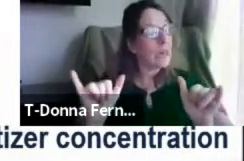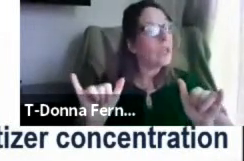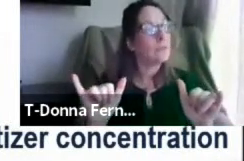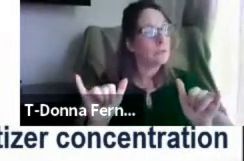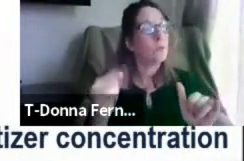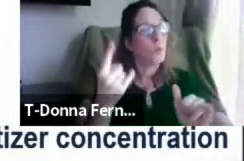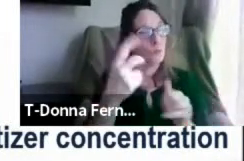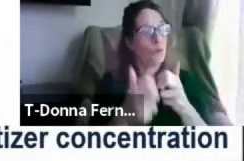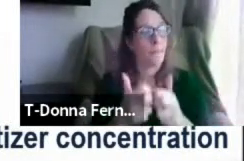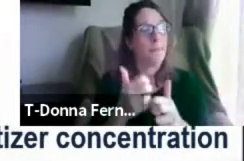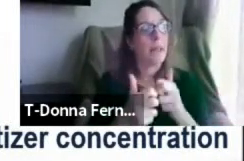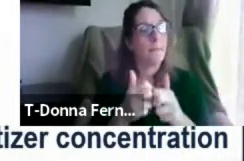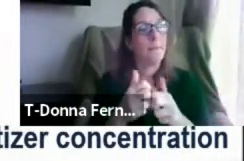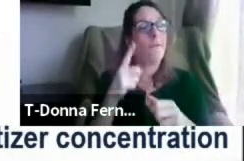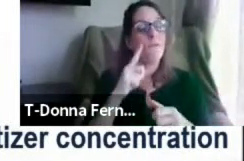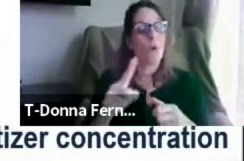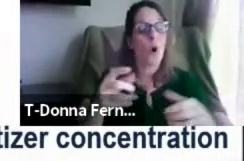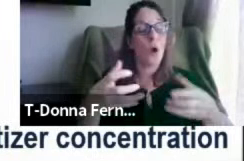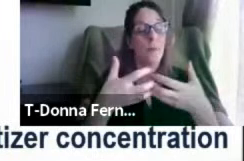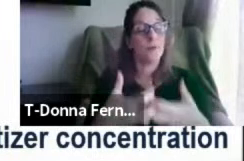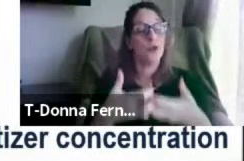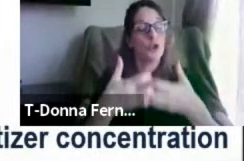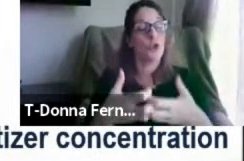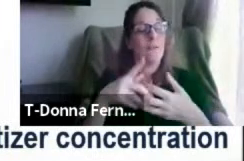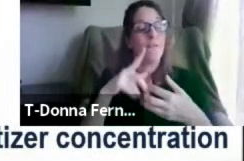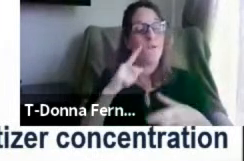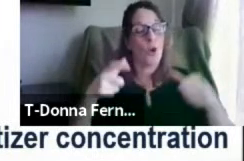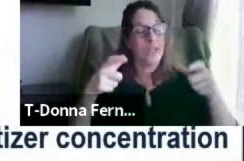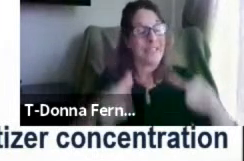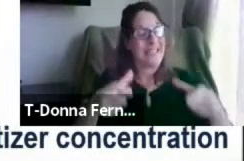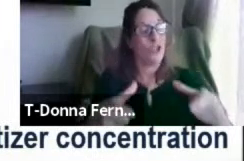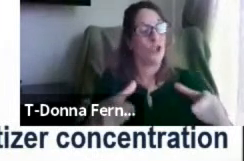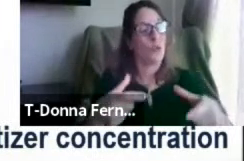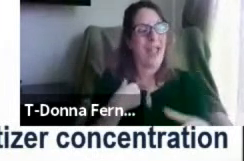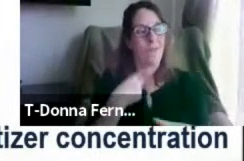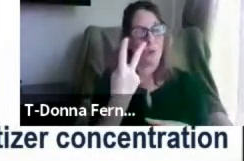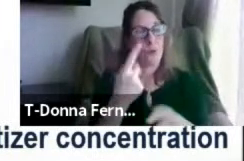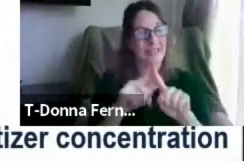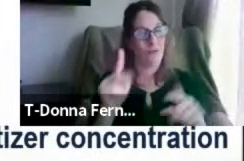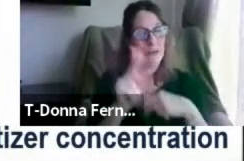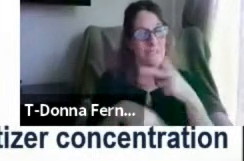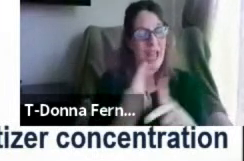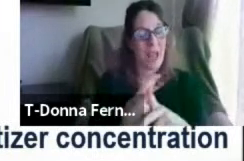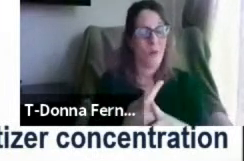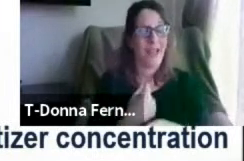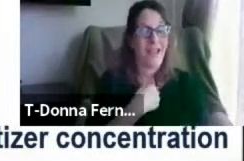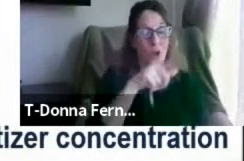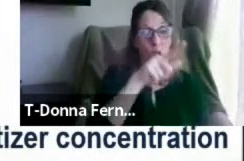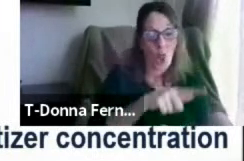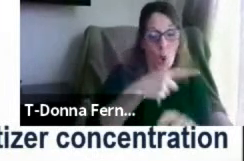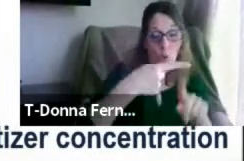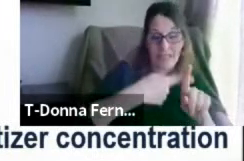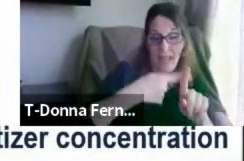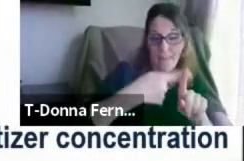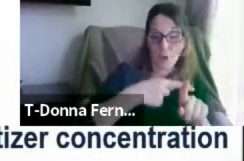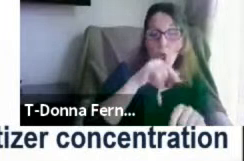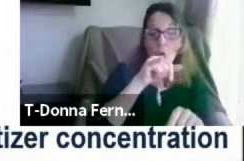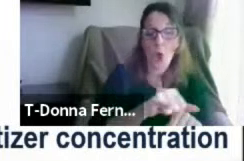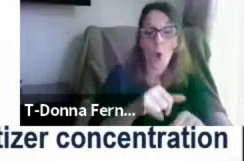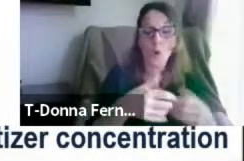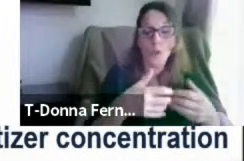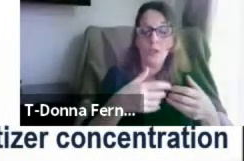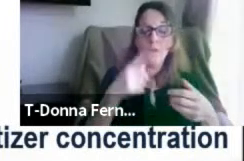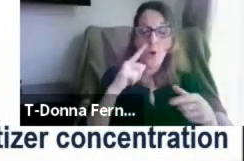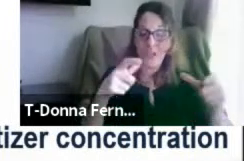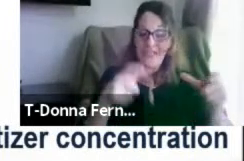machines. So for the dish machines, we have two different types. There are low temperature dish machines. Those are dish